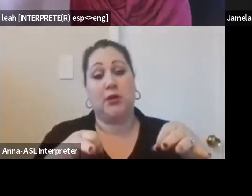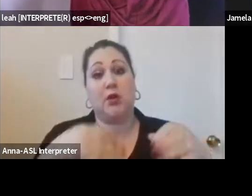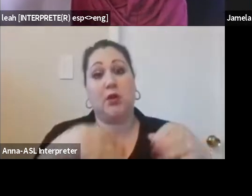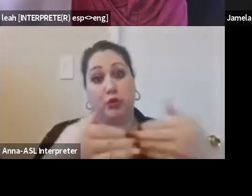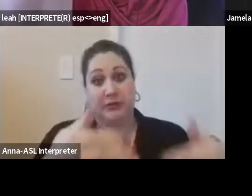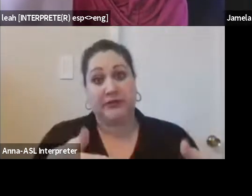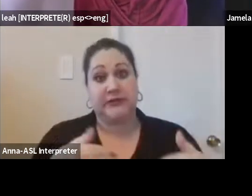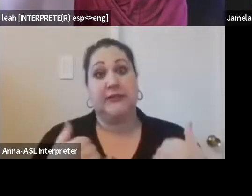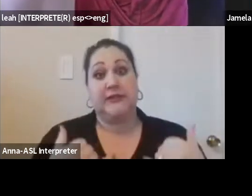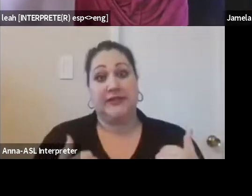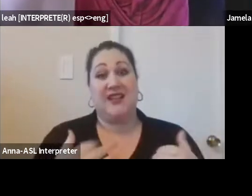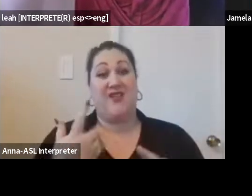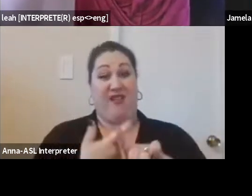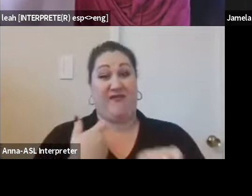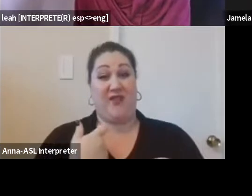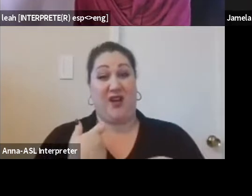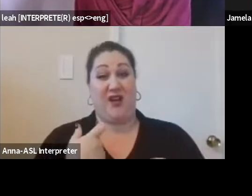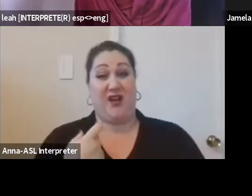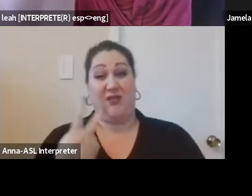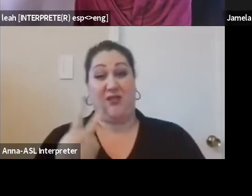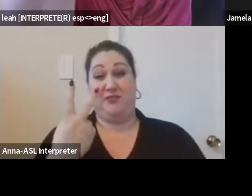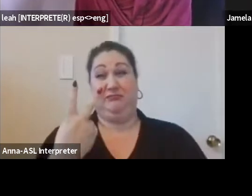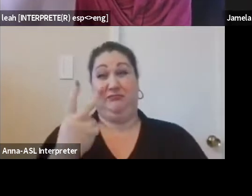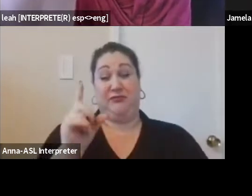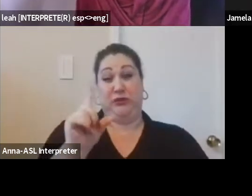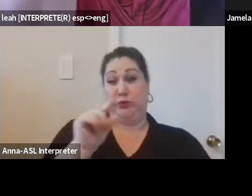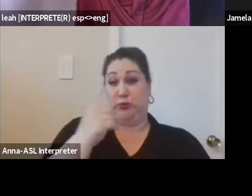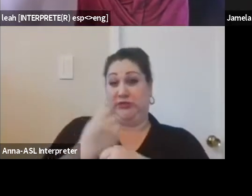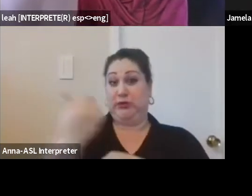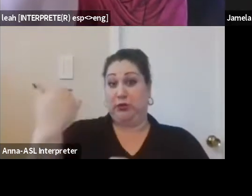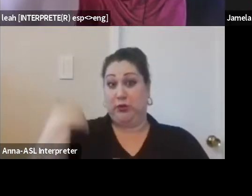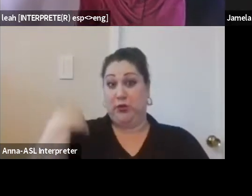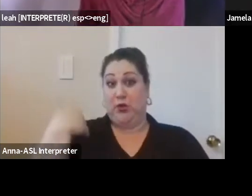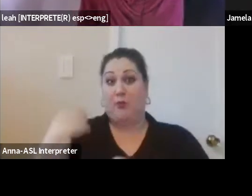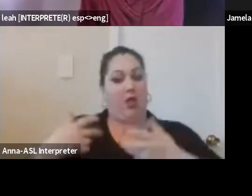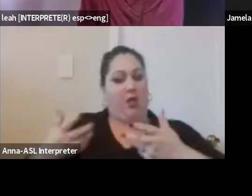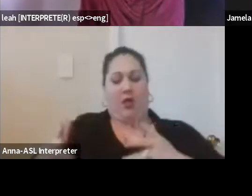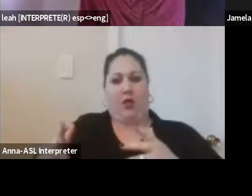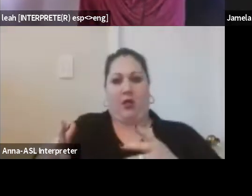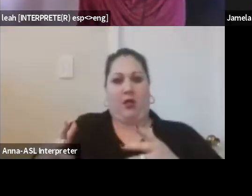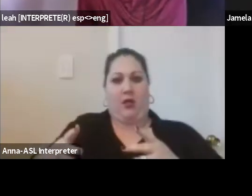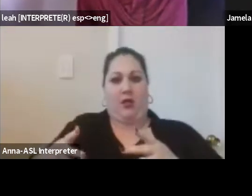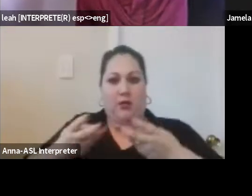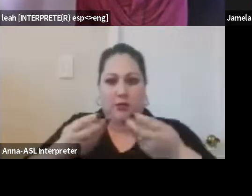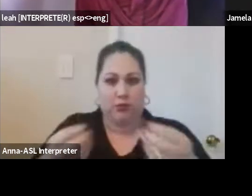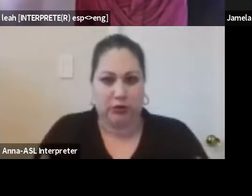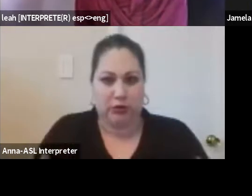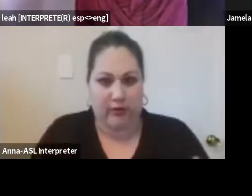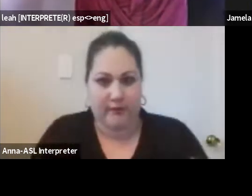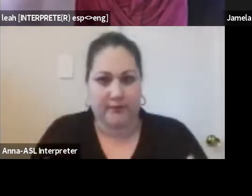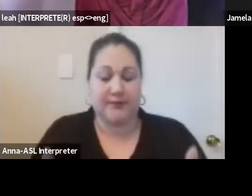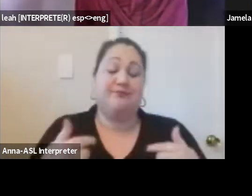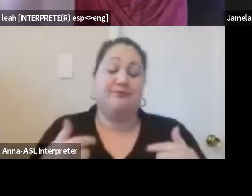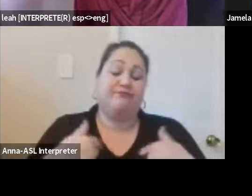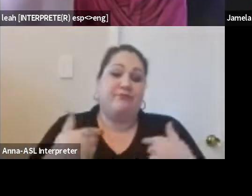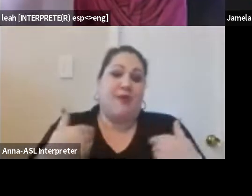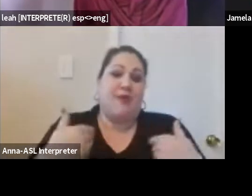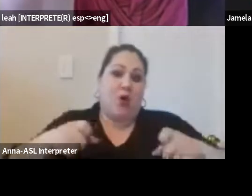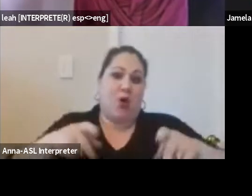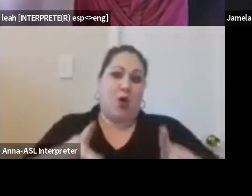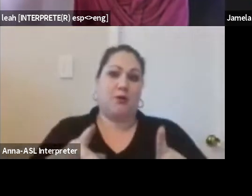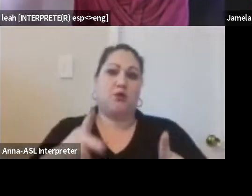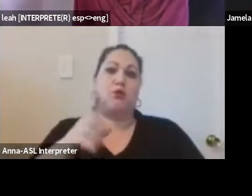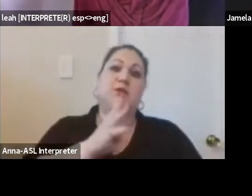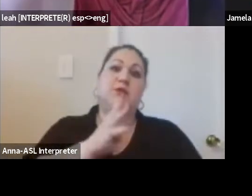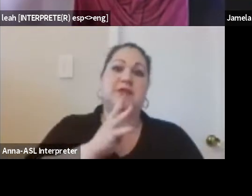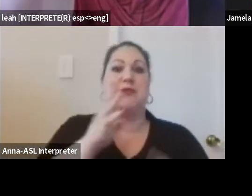2.2 decades ago, and we're still here today. I get the opportunity to speak nationally to